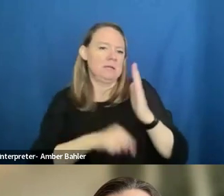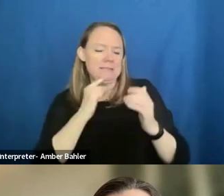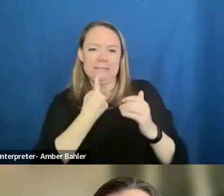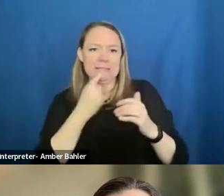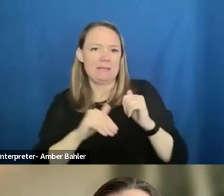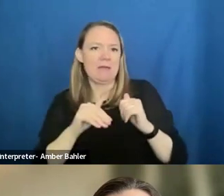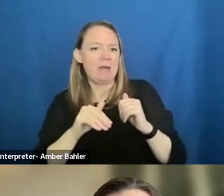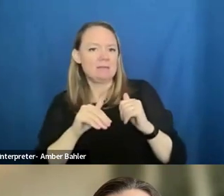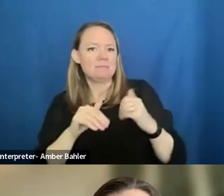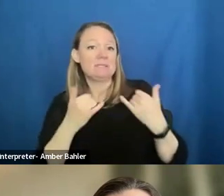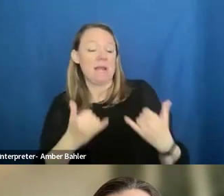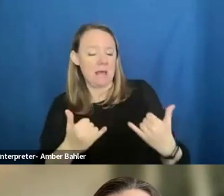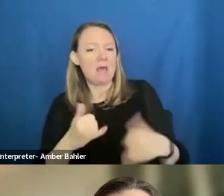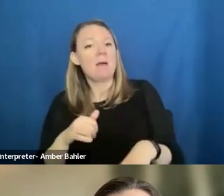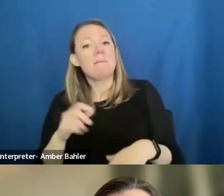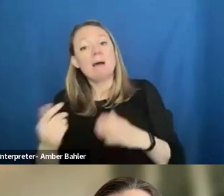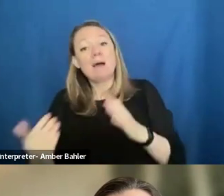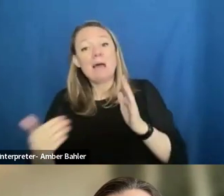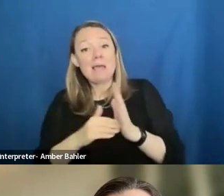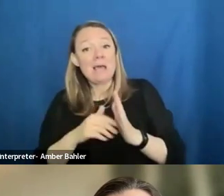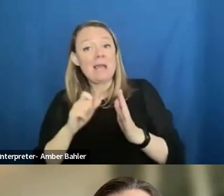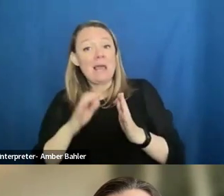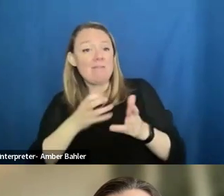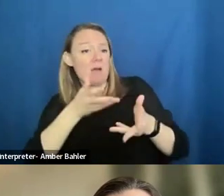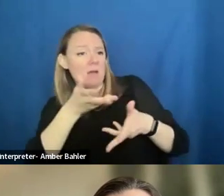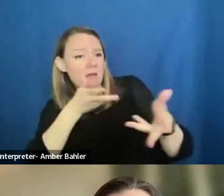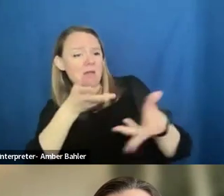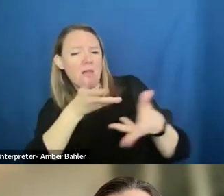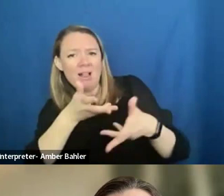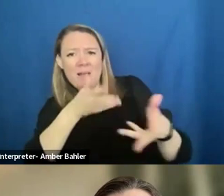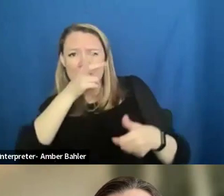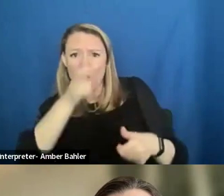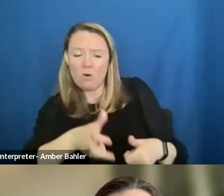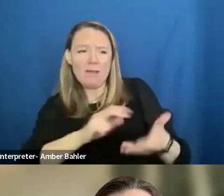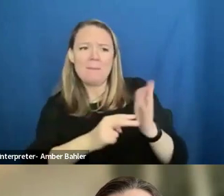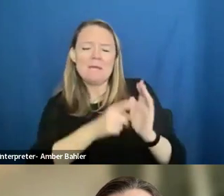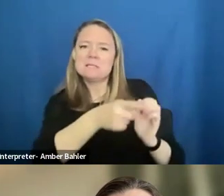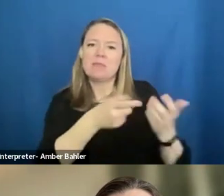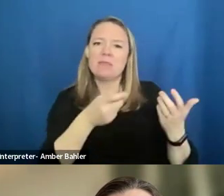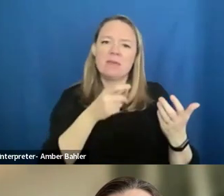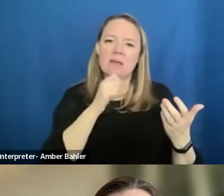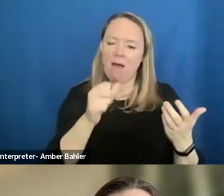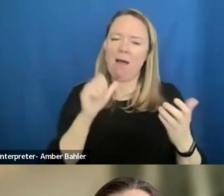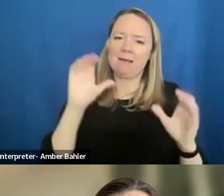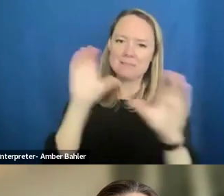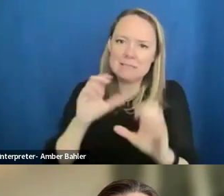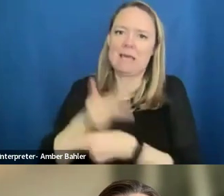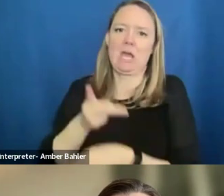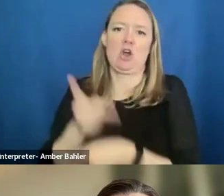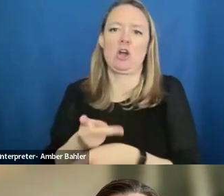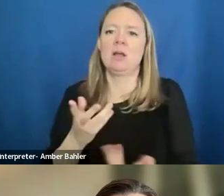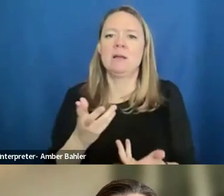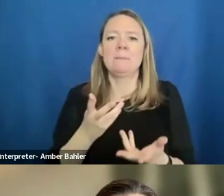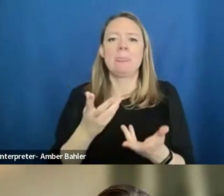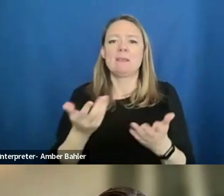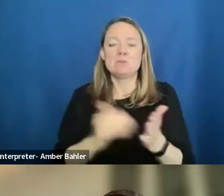to seek care, they're not going to feel like they have permission to ask for help. And so I think going to them is really important. The Downtown Emergency Services